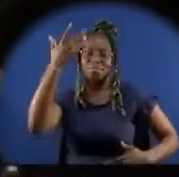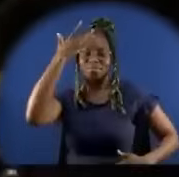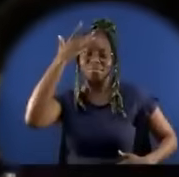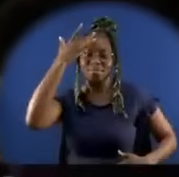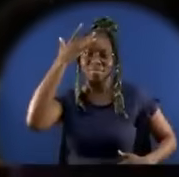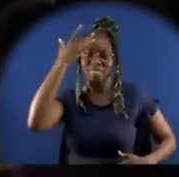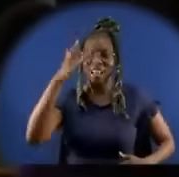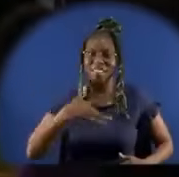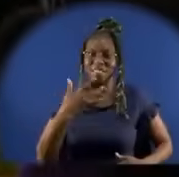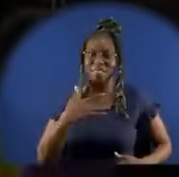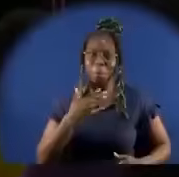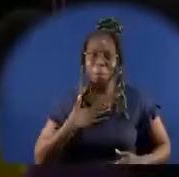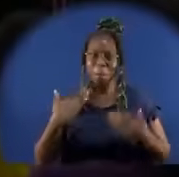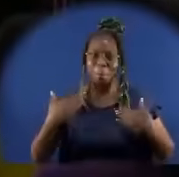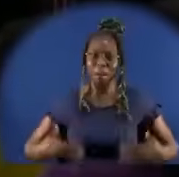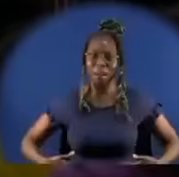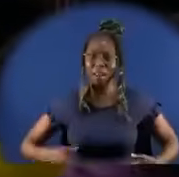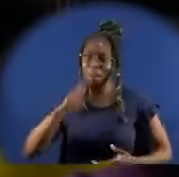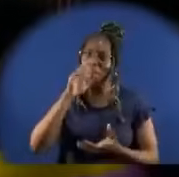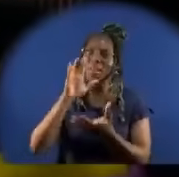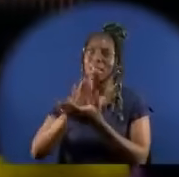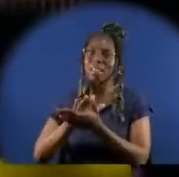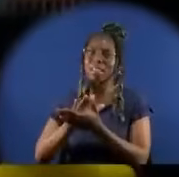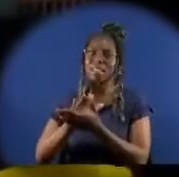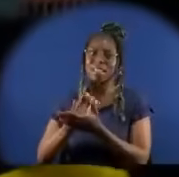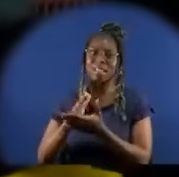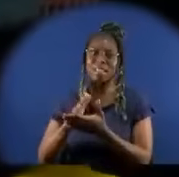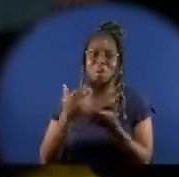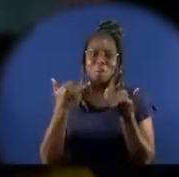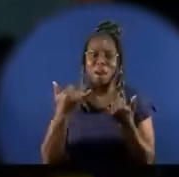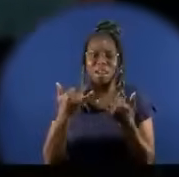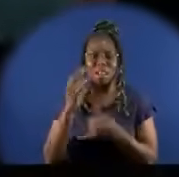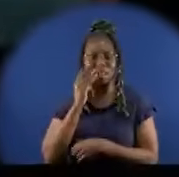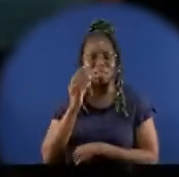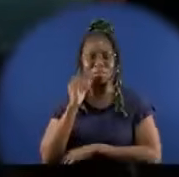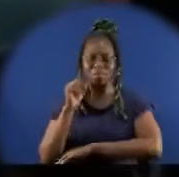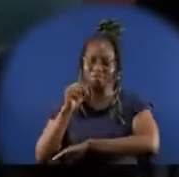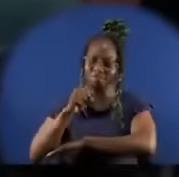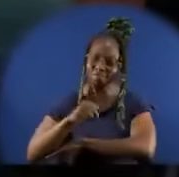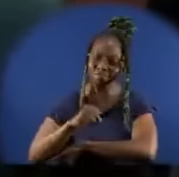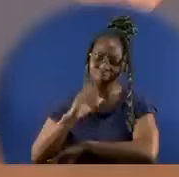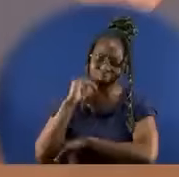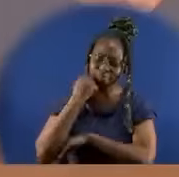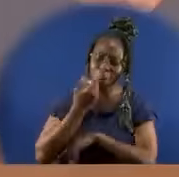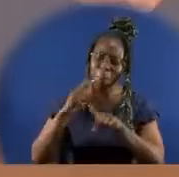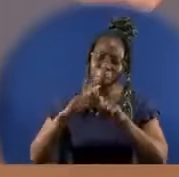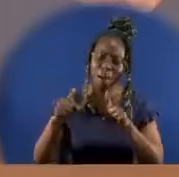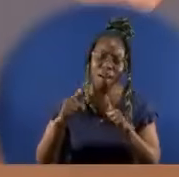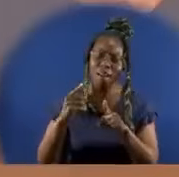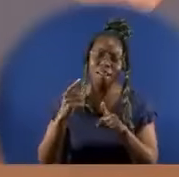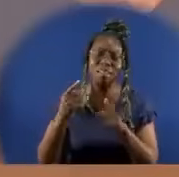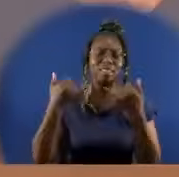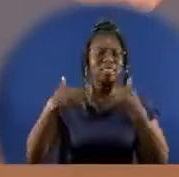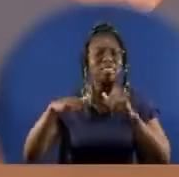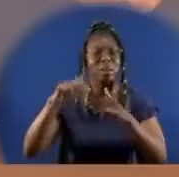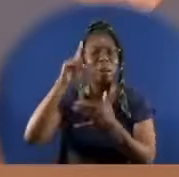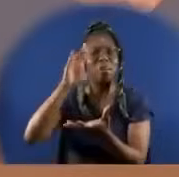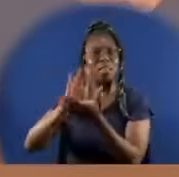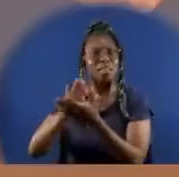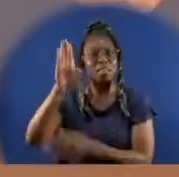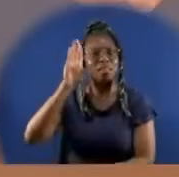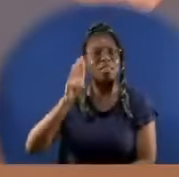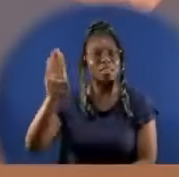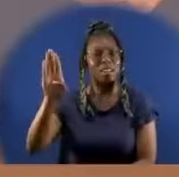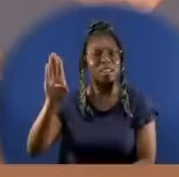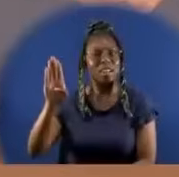I believe God even when my head is hung down in shame and I don't know how things are going to work out. I need somebody in here who's already